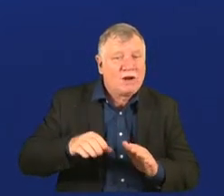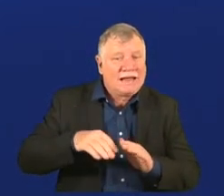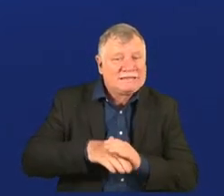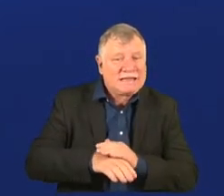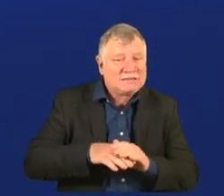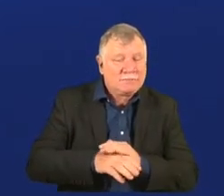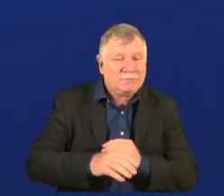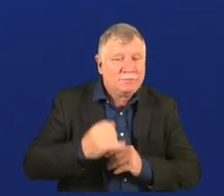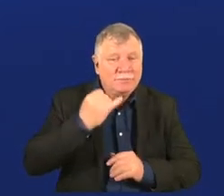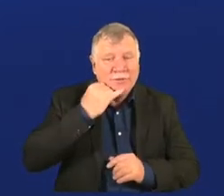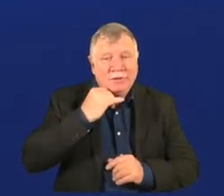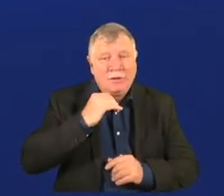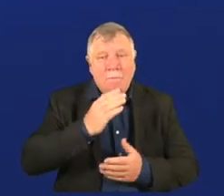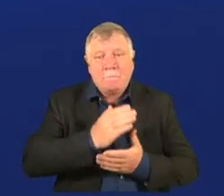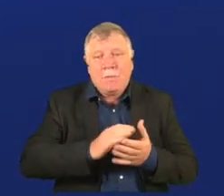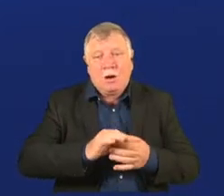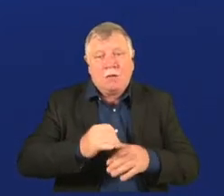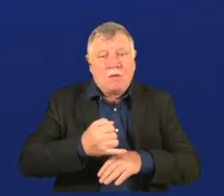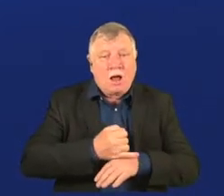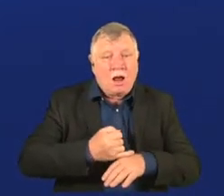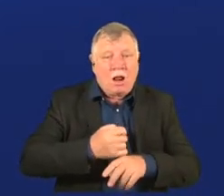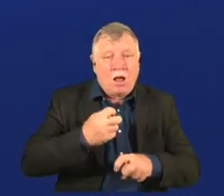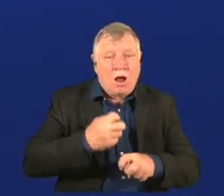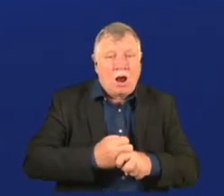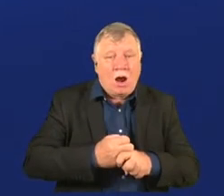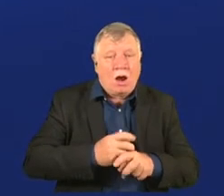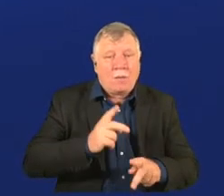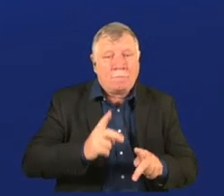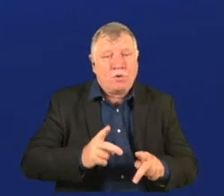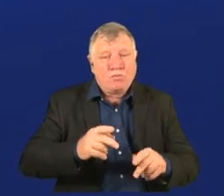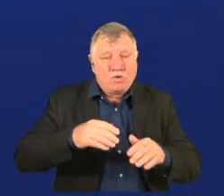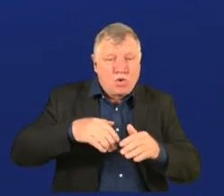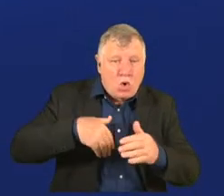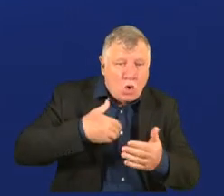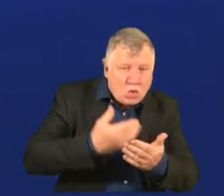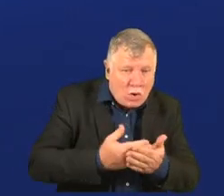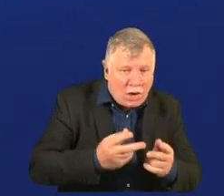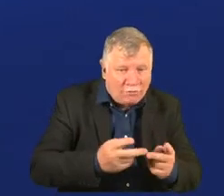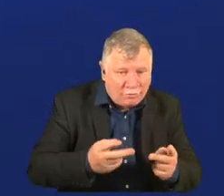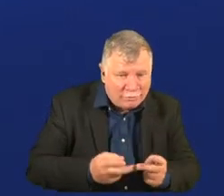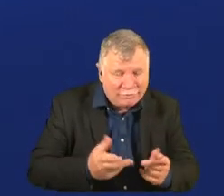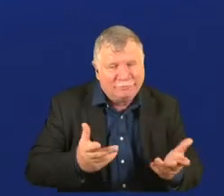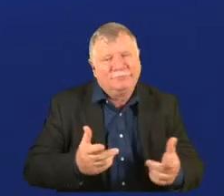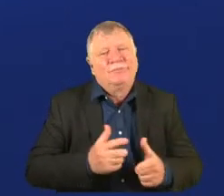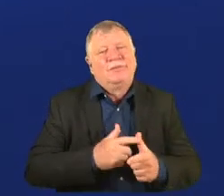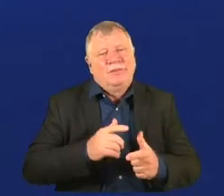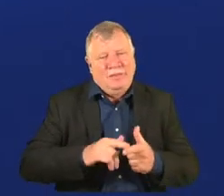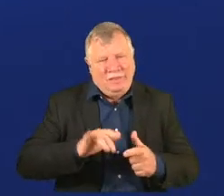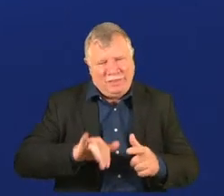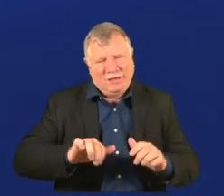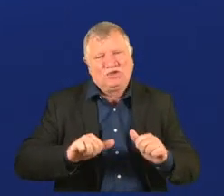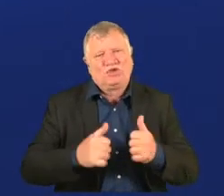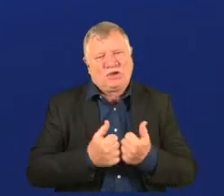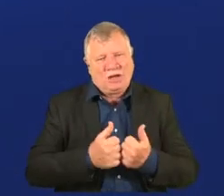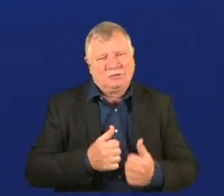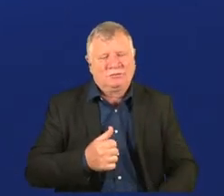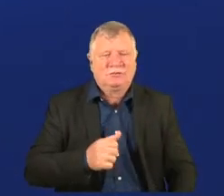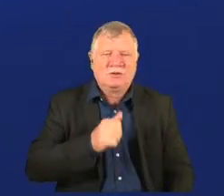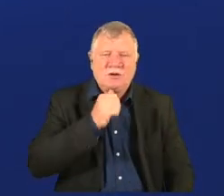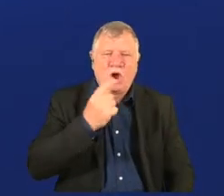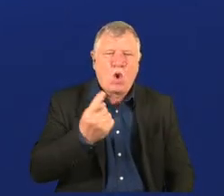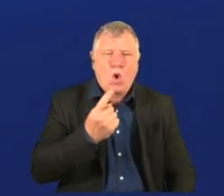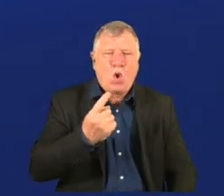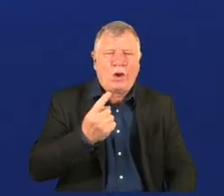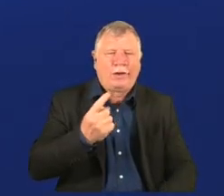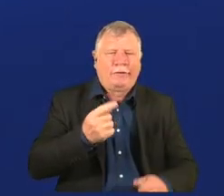If they're located in the part of the island that makes it very difficult for the typical Puerto Rican to get to them, that becomes a challenge too. So you can not just rely